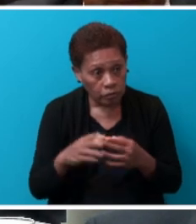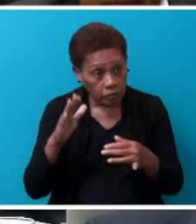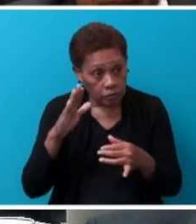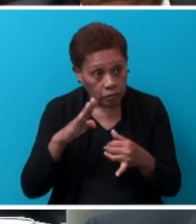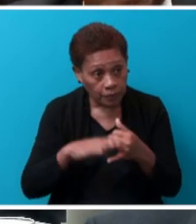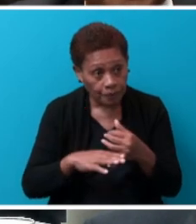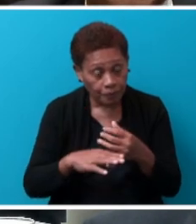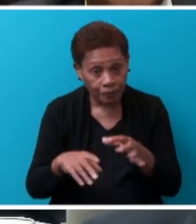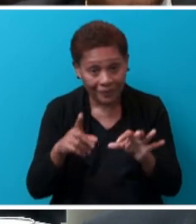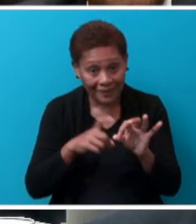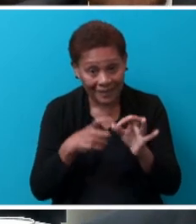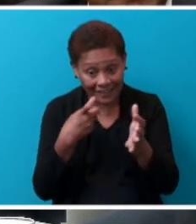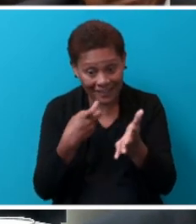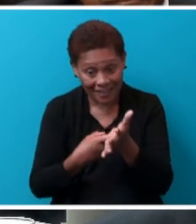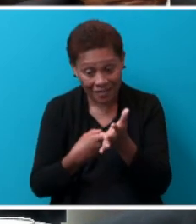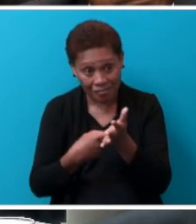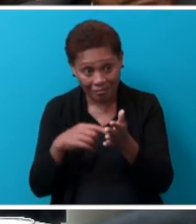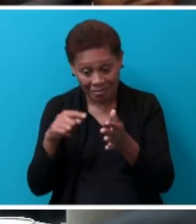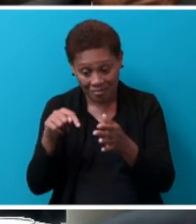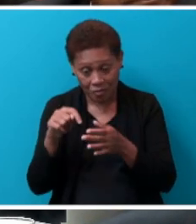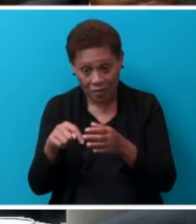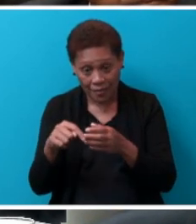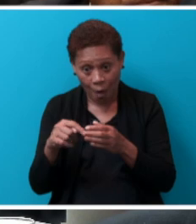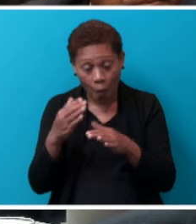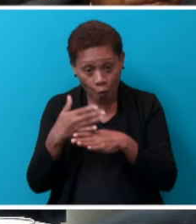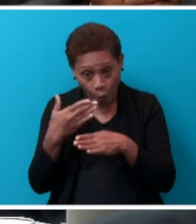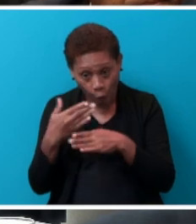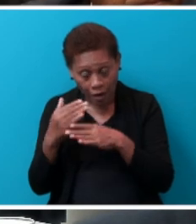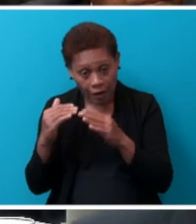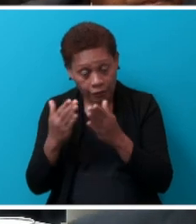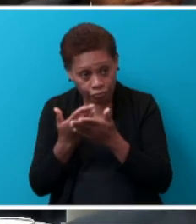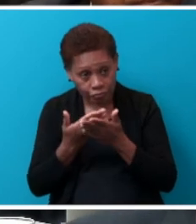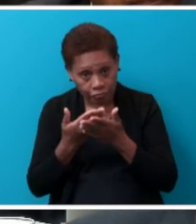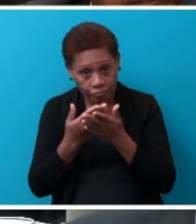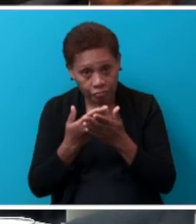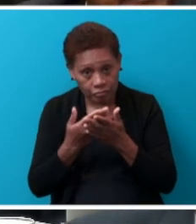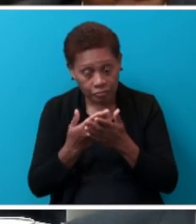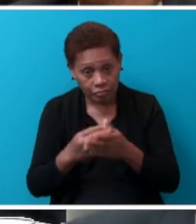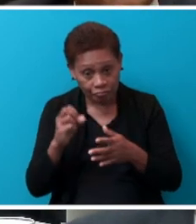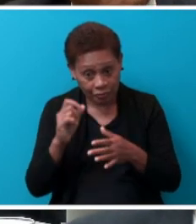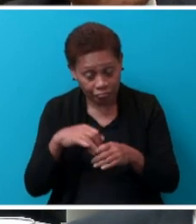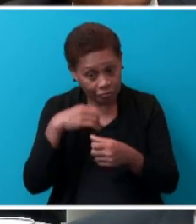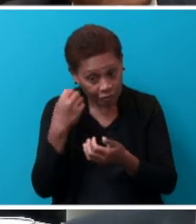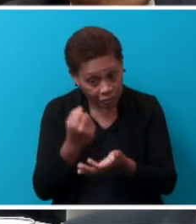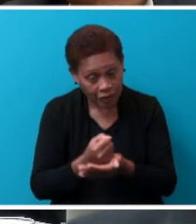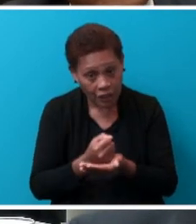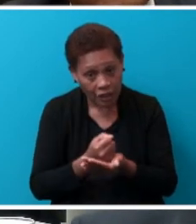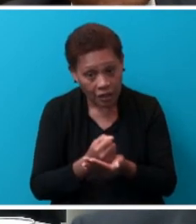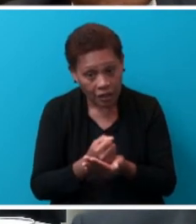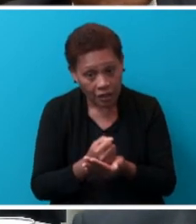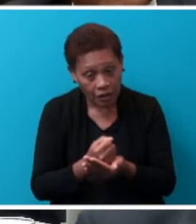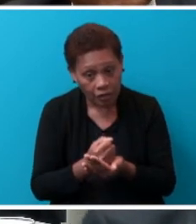TOR will provide the framework for the study, outlining scope, objectives, and deliverables, and ensuring that relevant